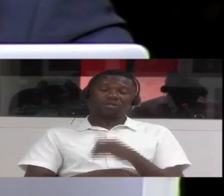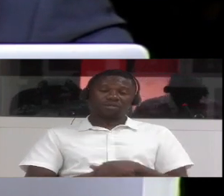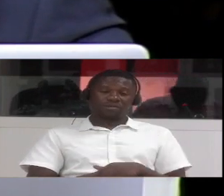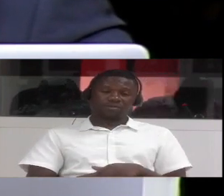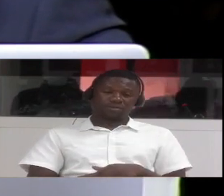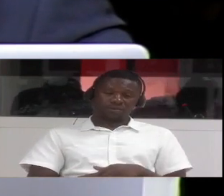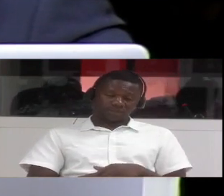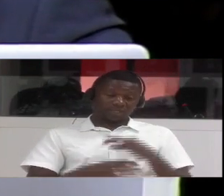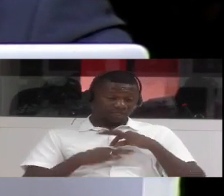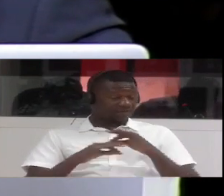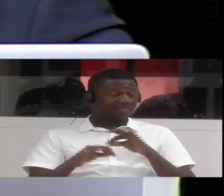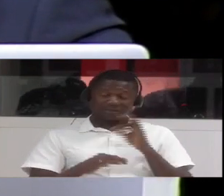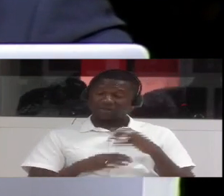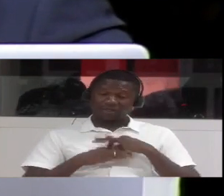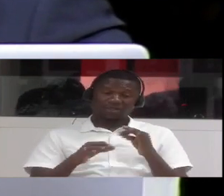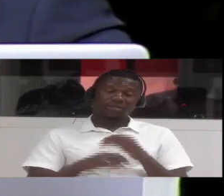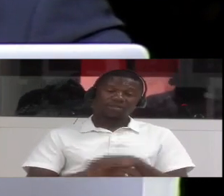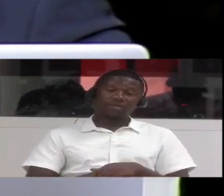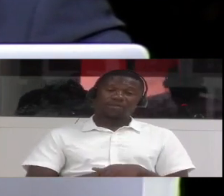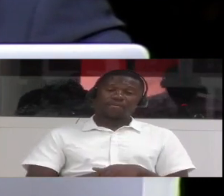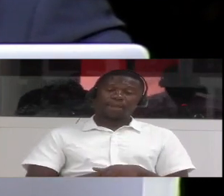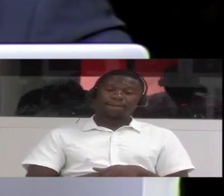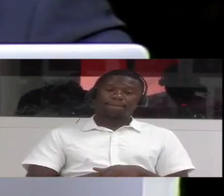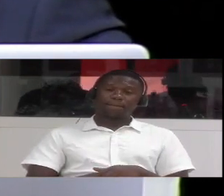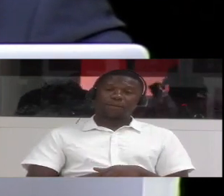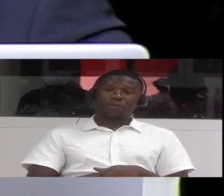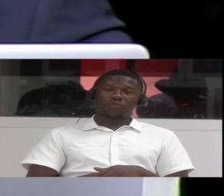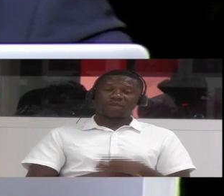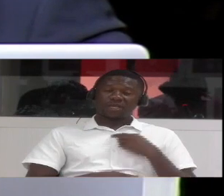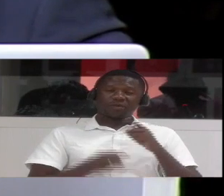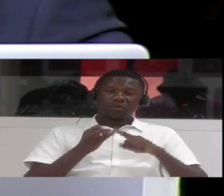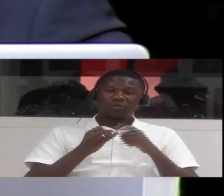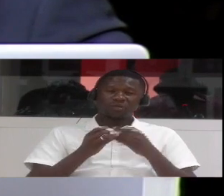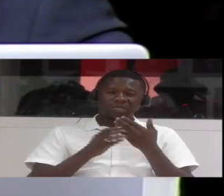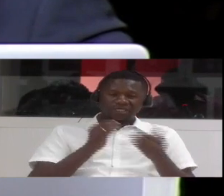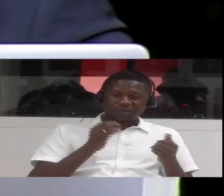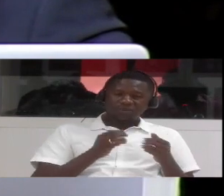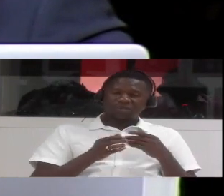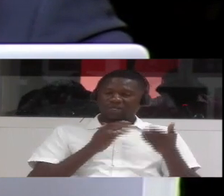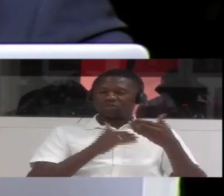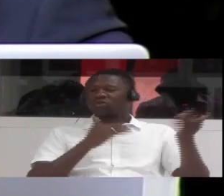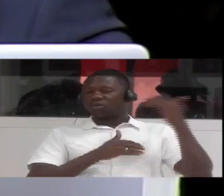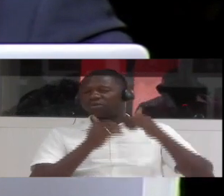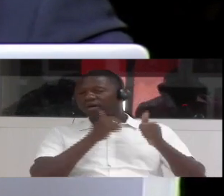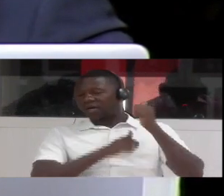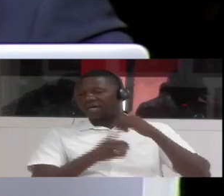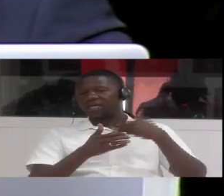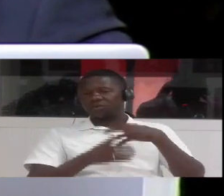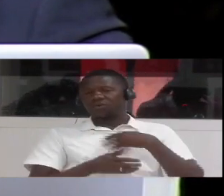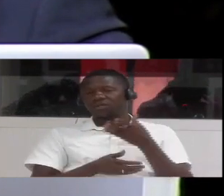Interesting. And there is one we skipped. This should have come earlier. That was